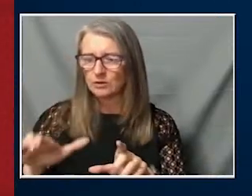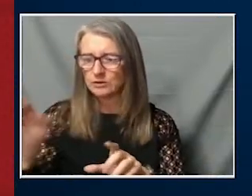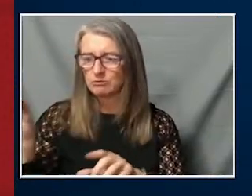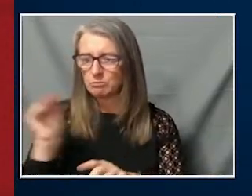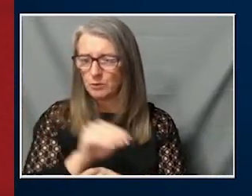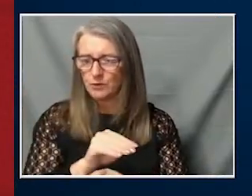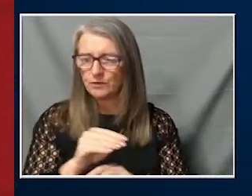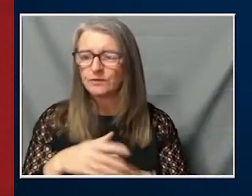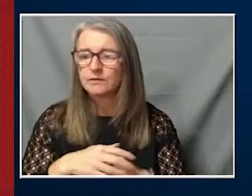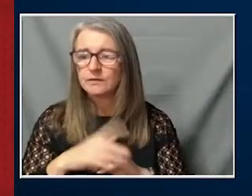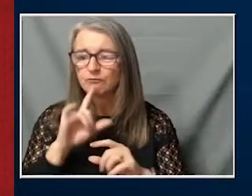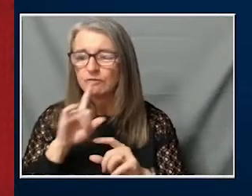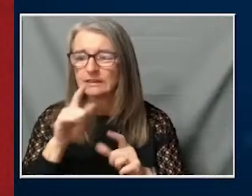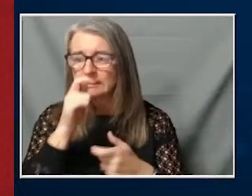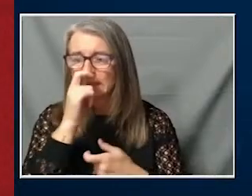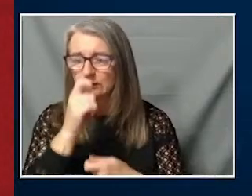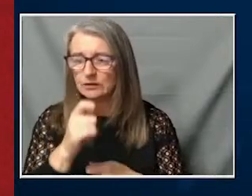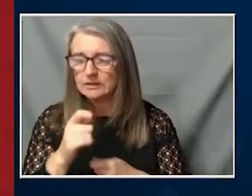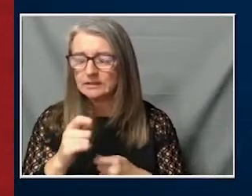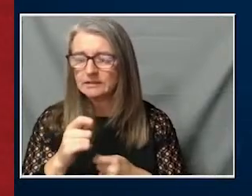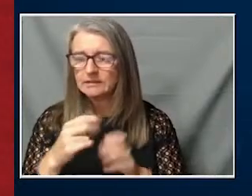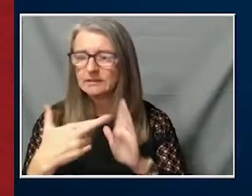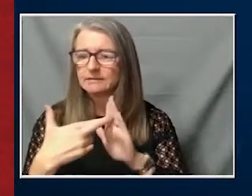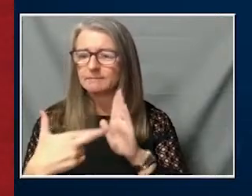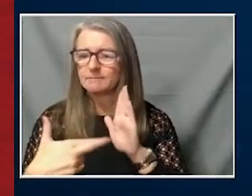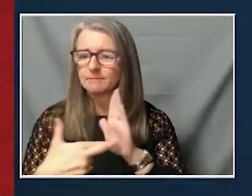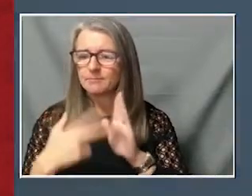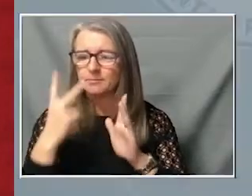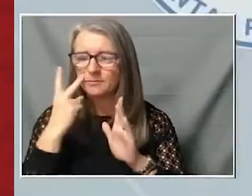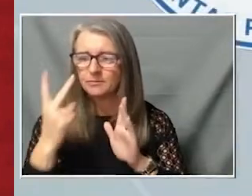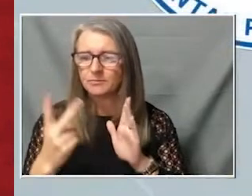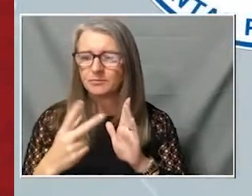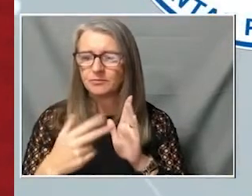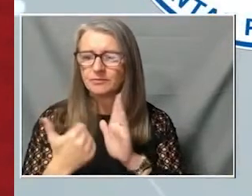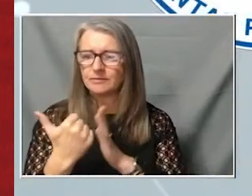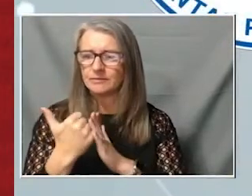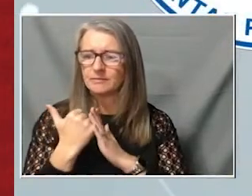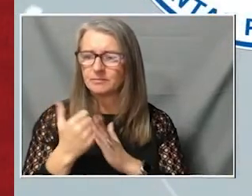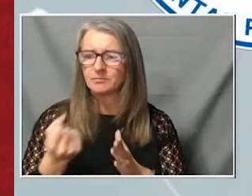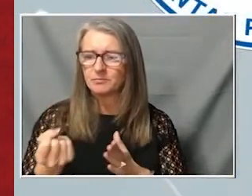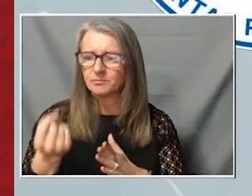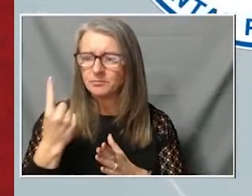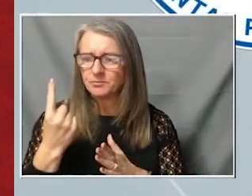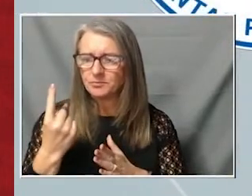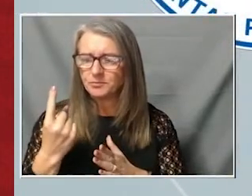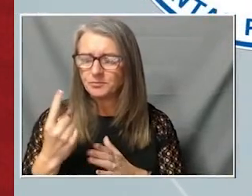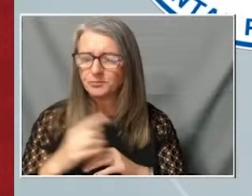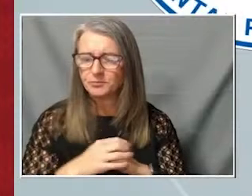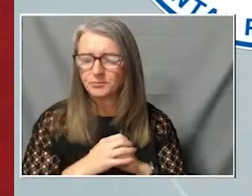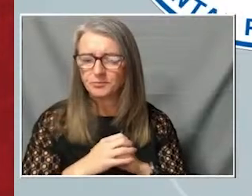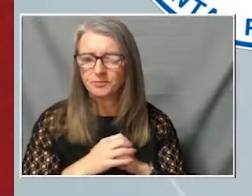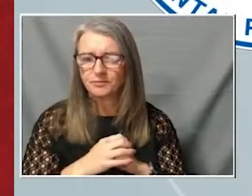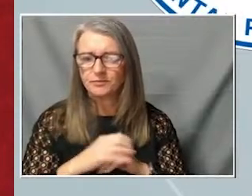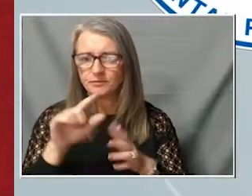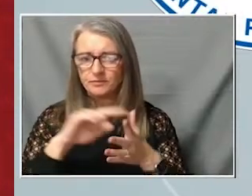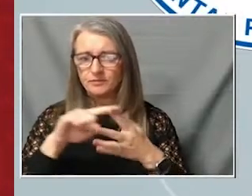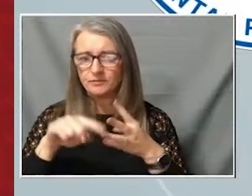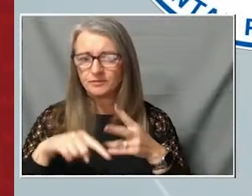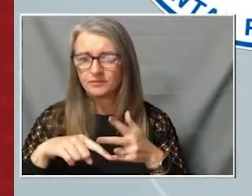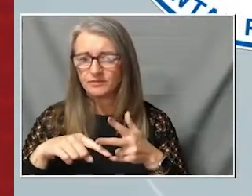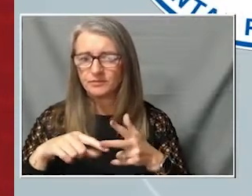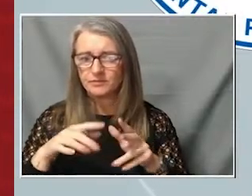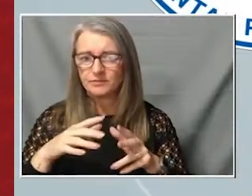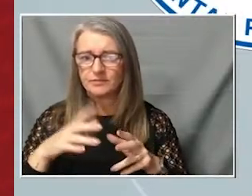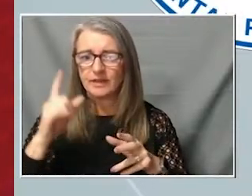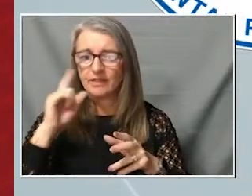and eye-opening. So the guidelines, I want to see that again. Just kind of help us understand those guidelines, because the guidelines say to